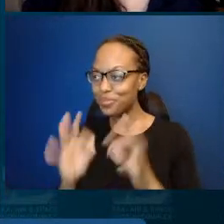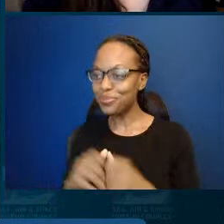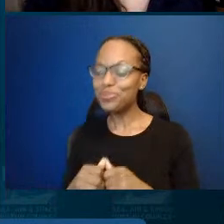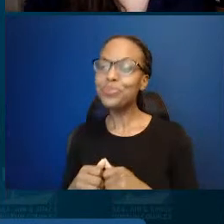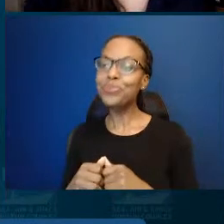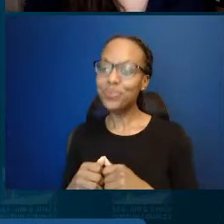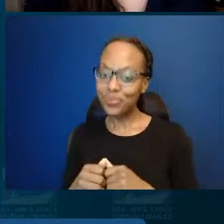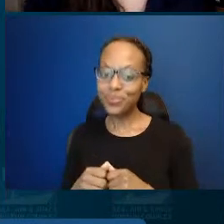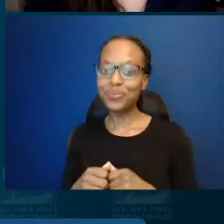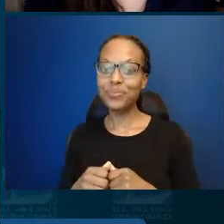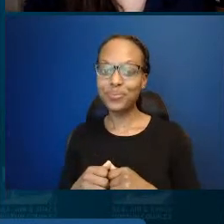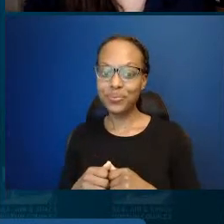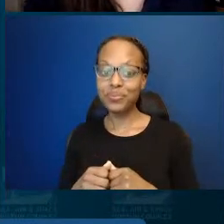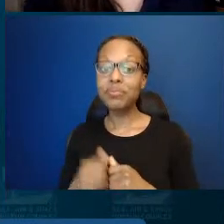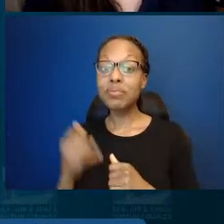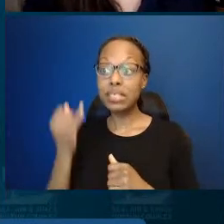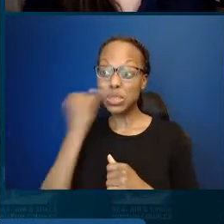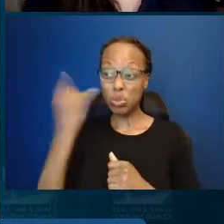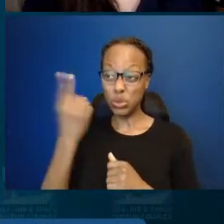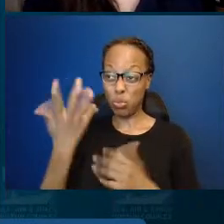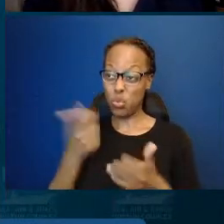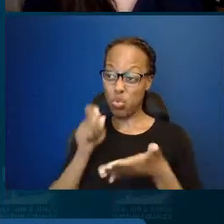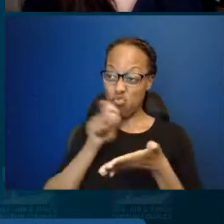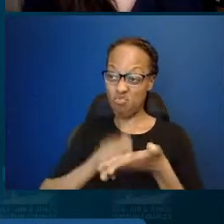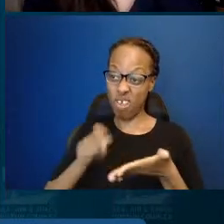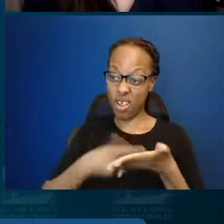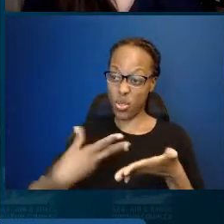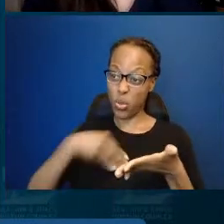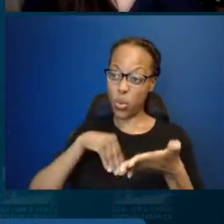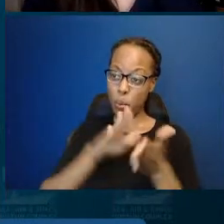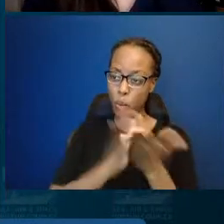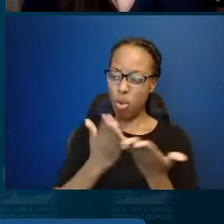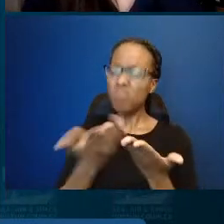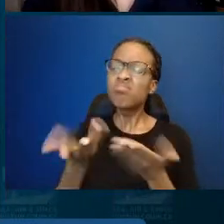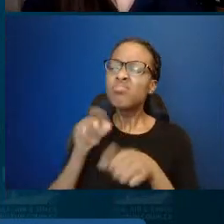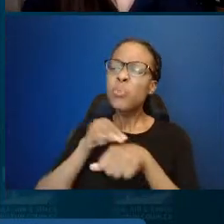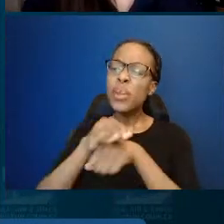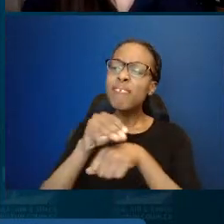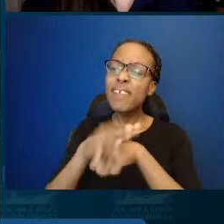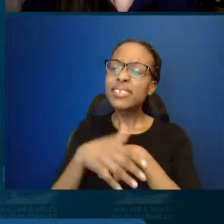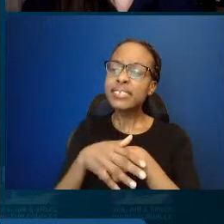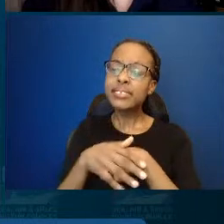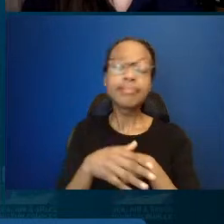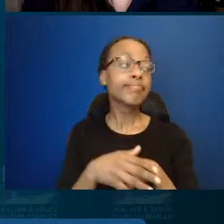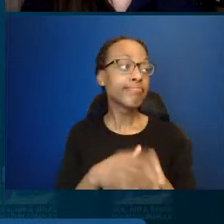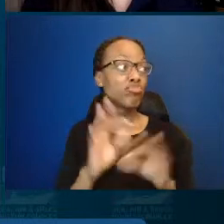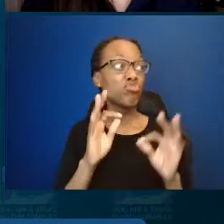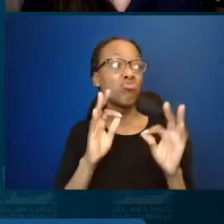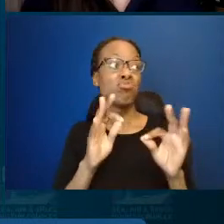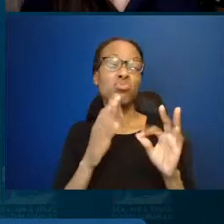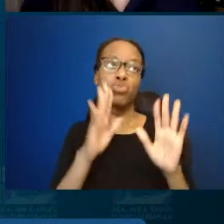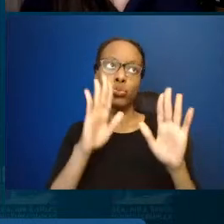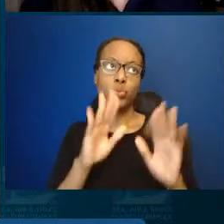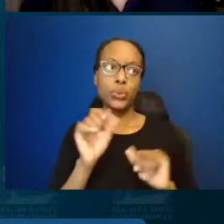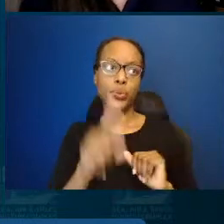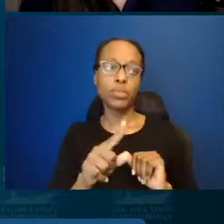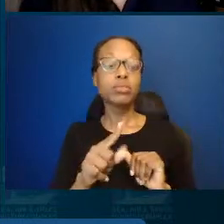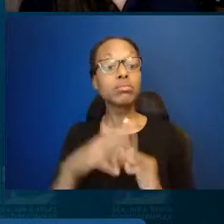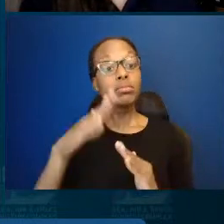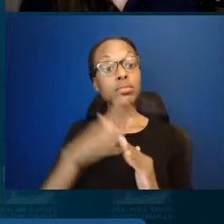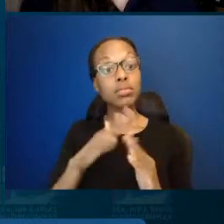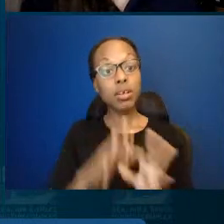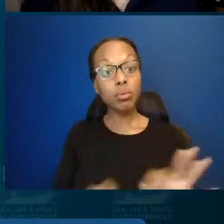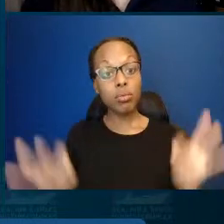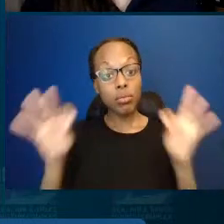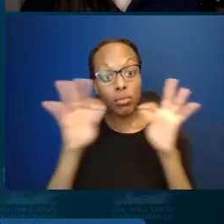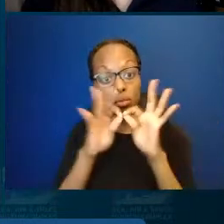advice would you give someone who's looking to write their own book? Excellent, excellent question. So the most important thing you can do when